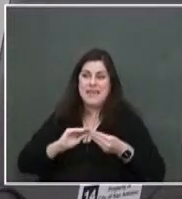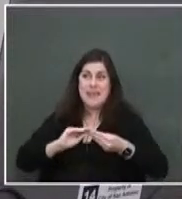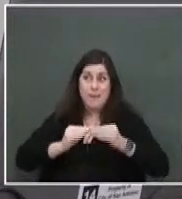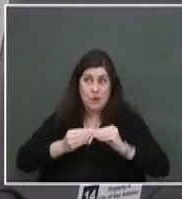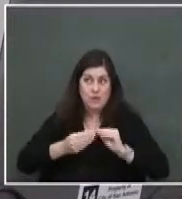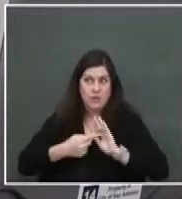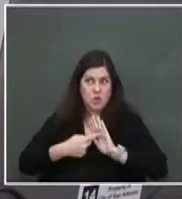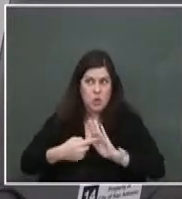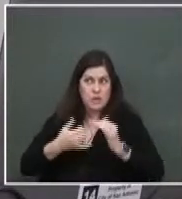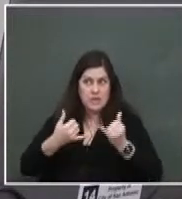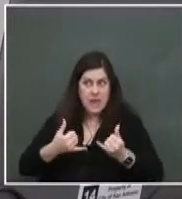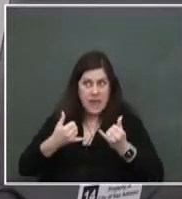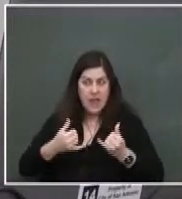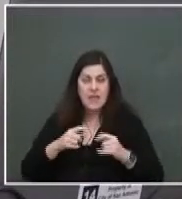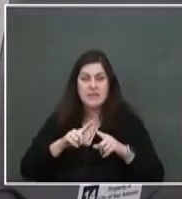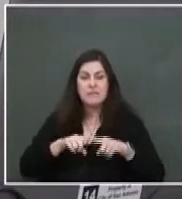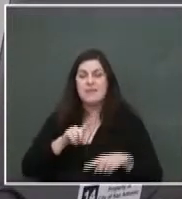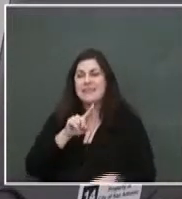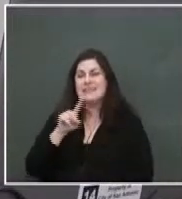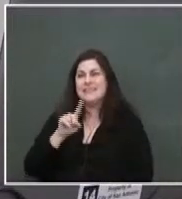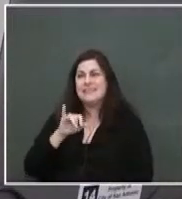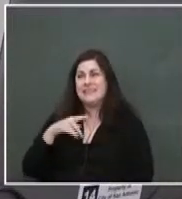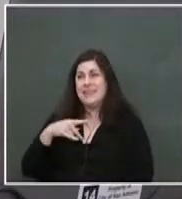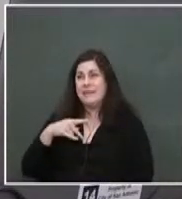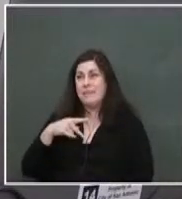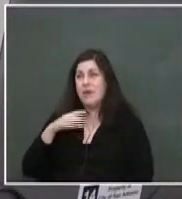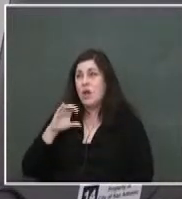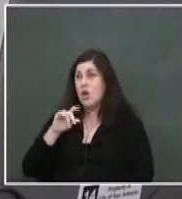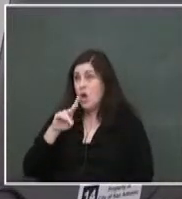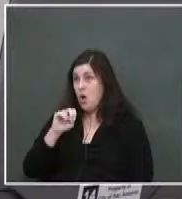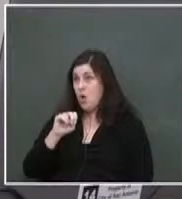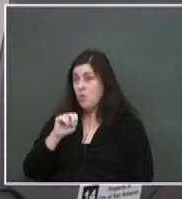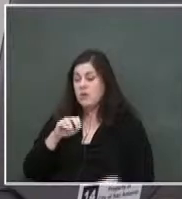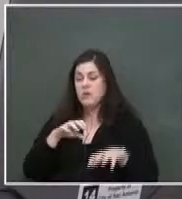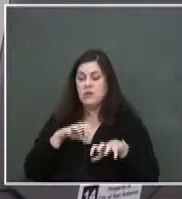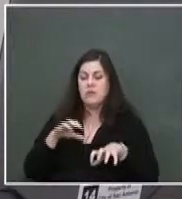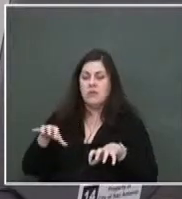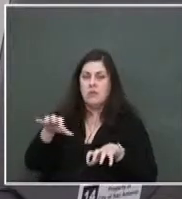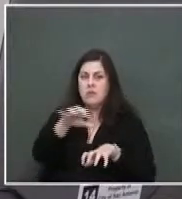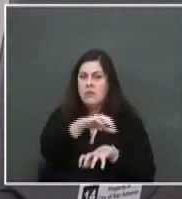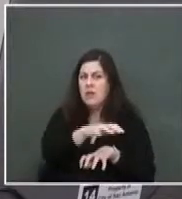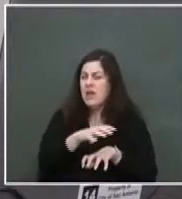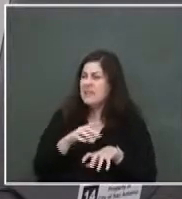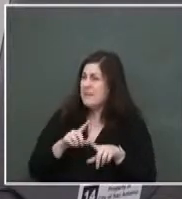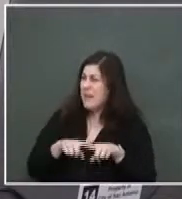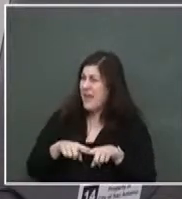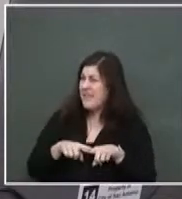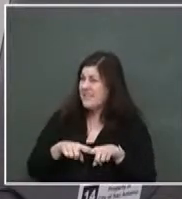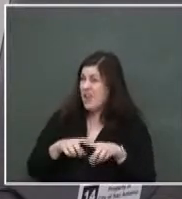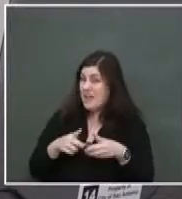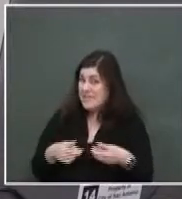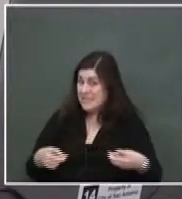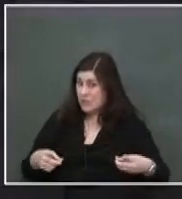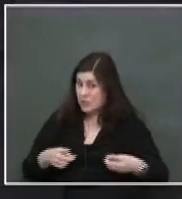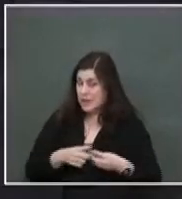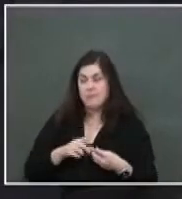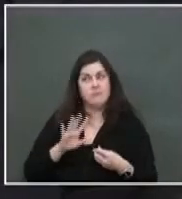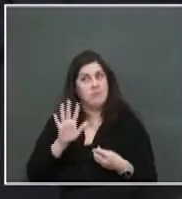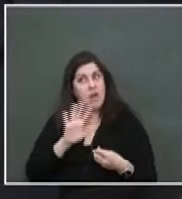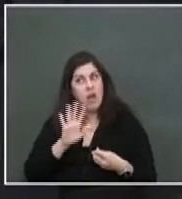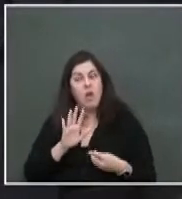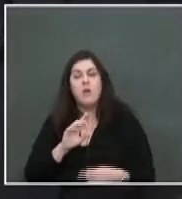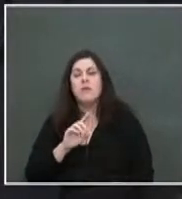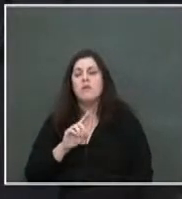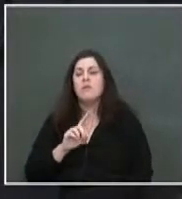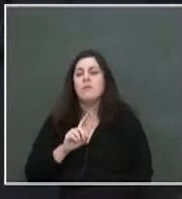we showed today by zip code. And I don't remember, Maria, do we already have them by council district? We do not have it by Not yet. council district, but by